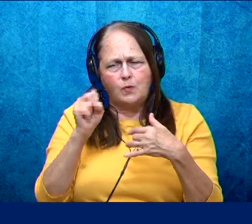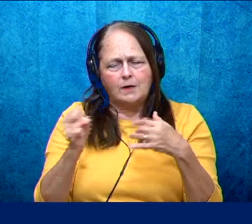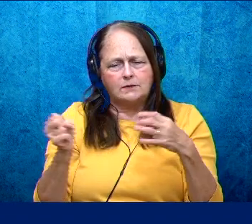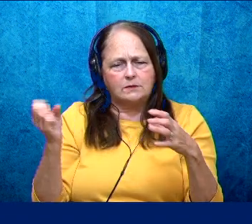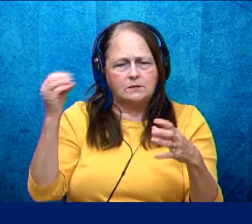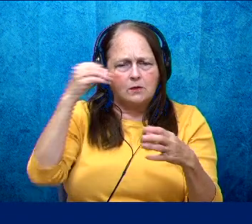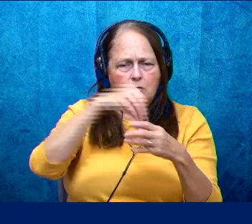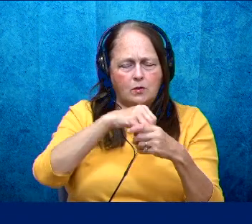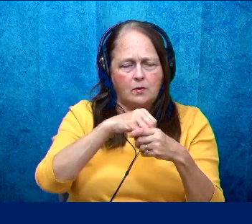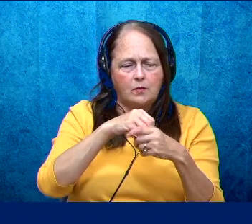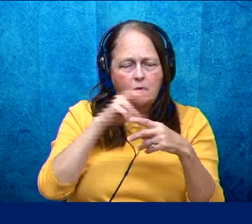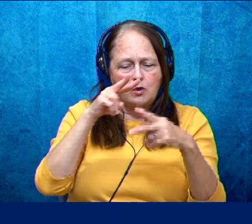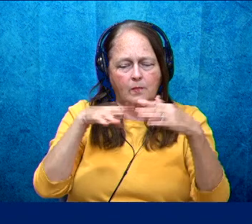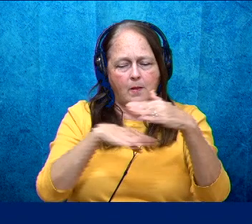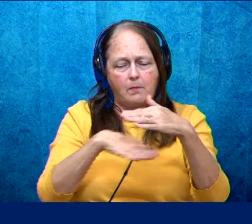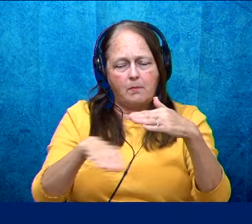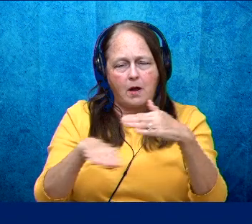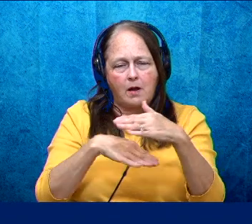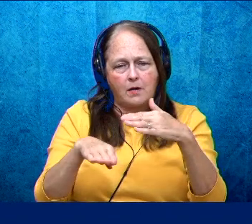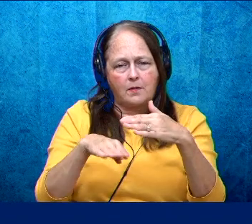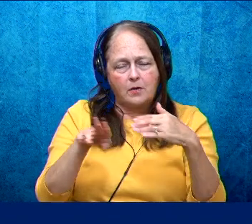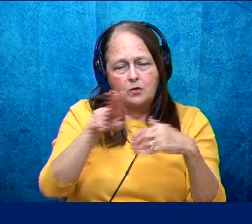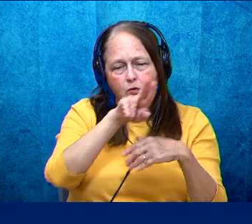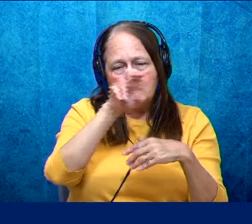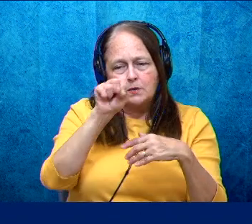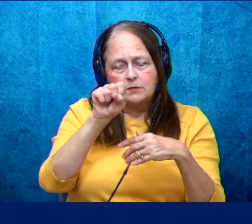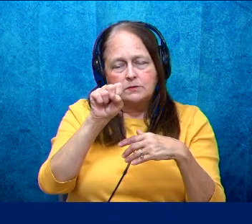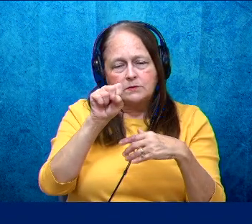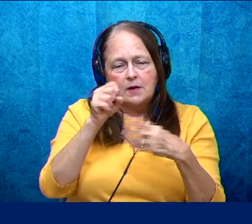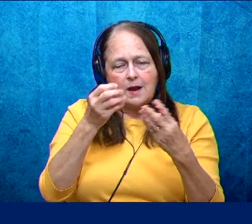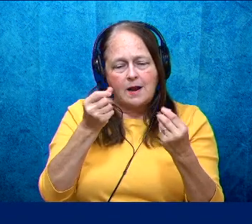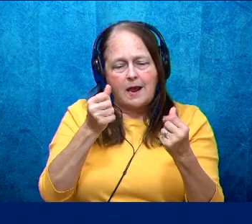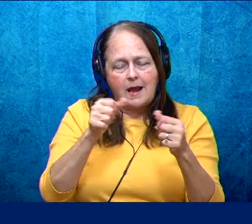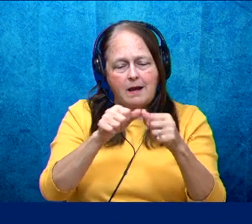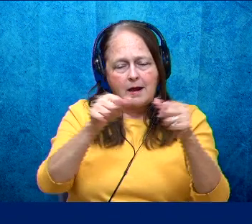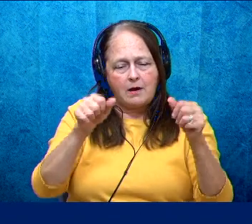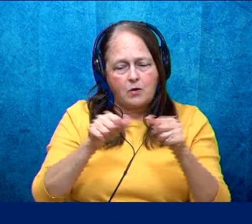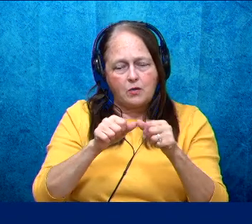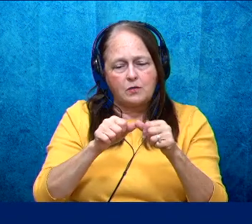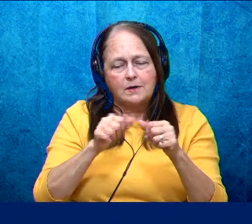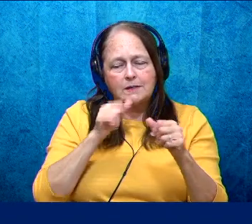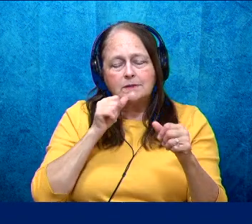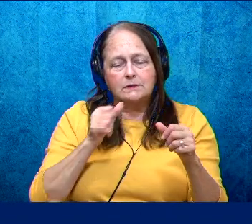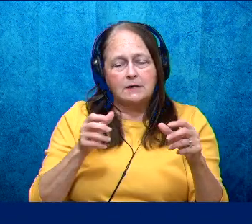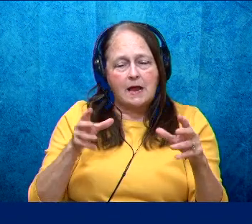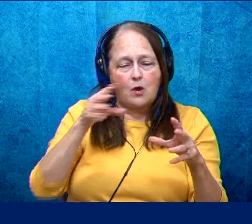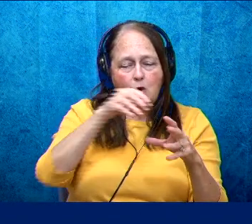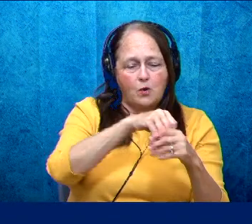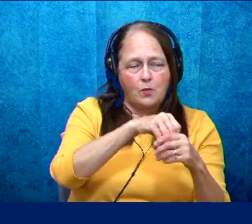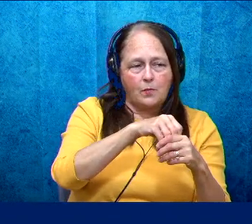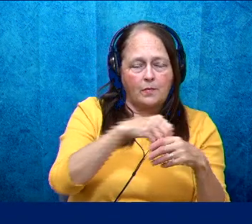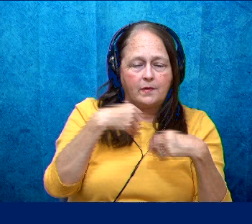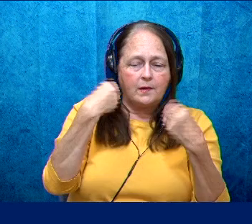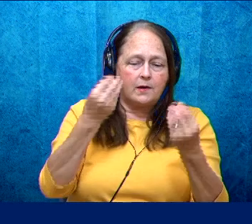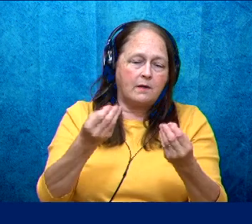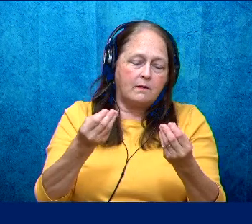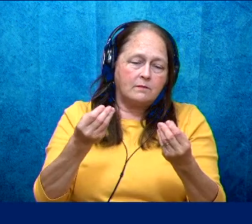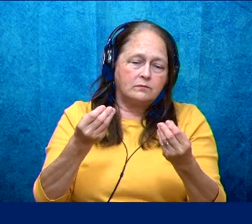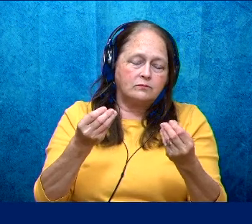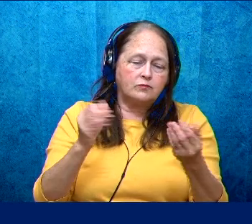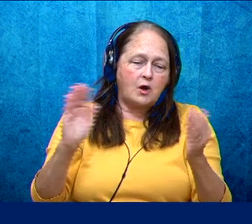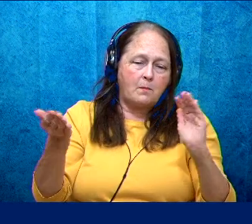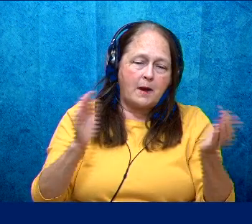you look down at the very bottom, you'll see that the United States' land area and population is included. And that's just to give you a frame of